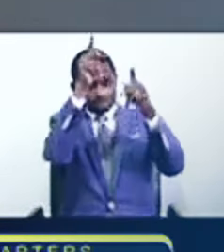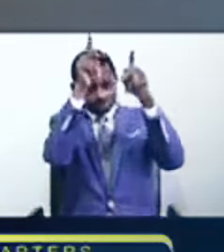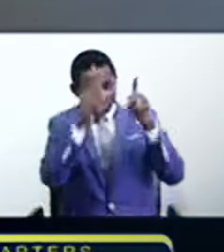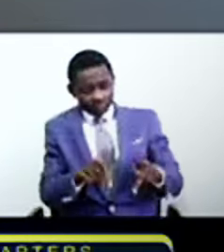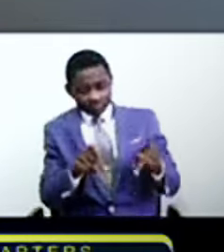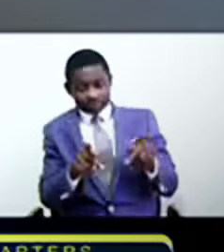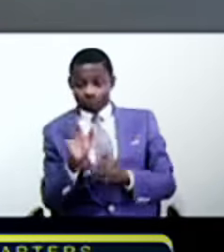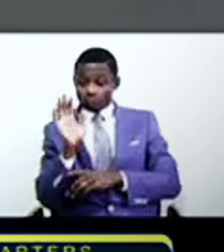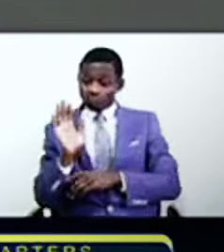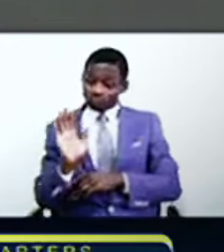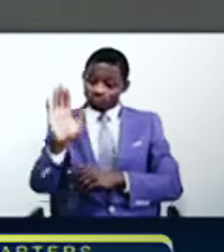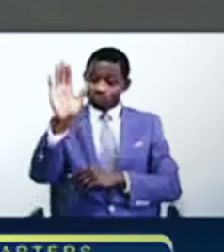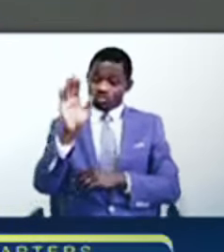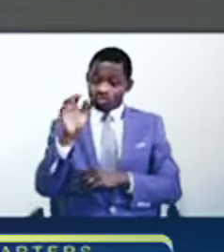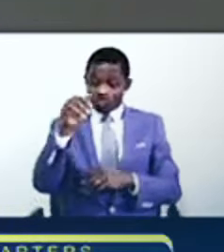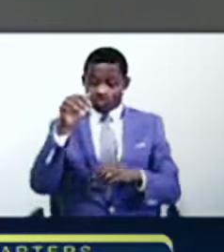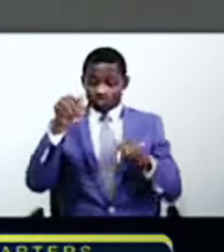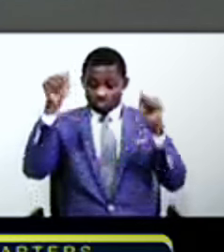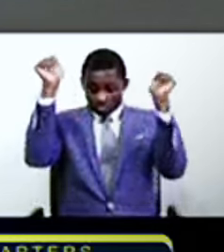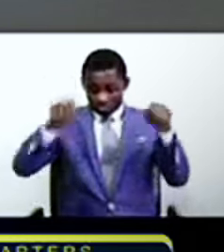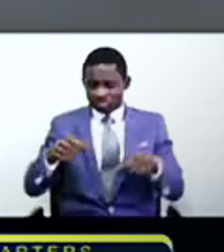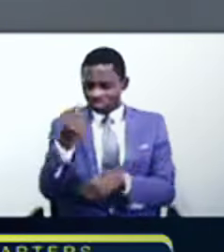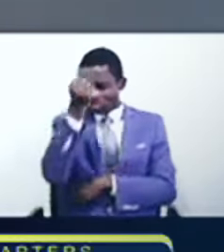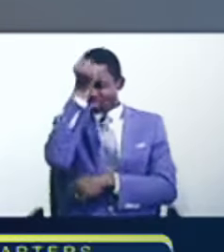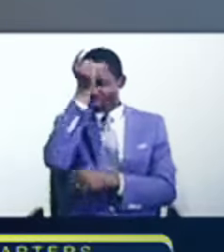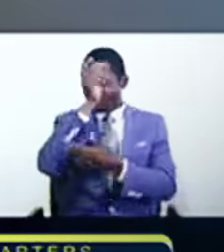to understand correctly